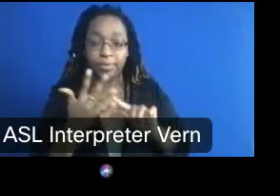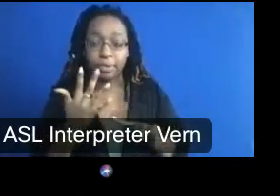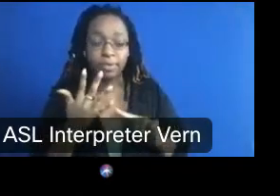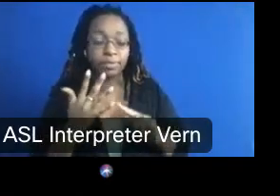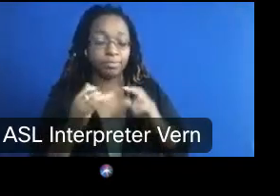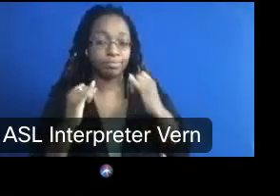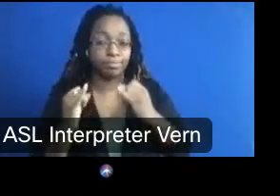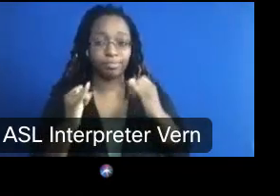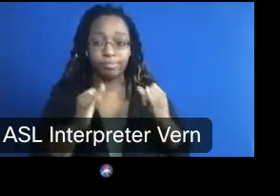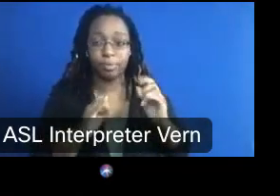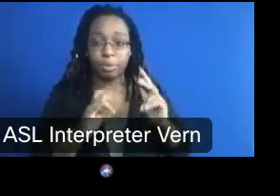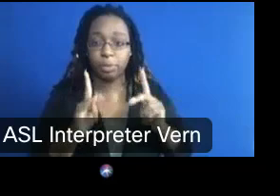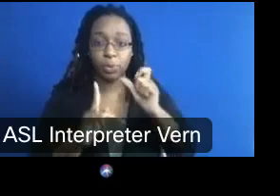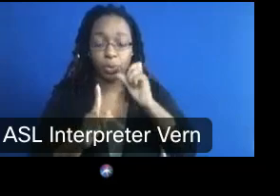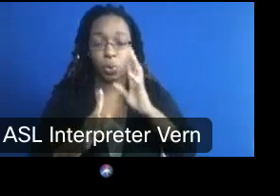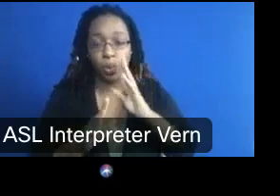individuals that came through,